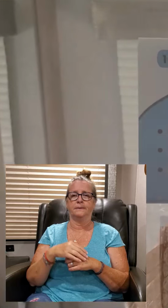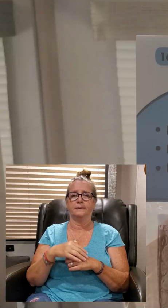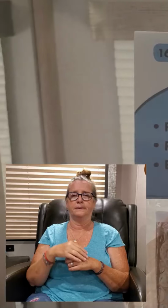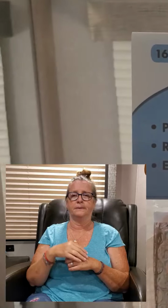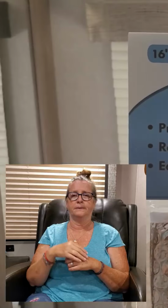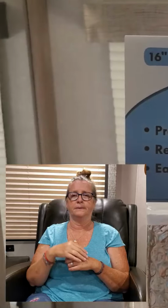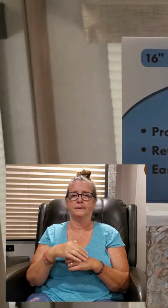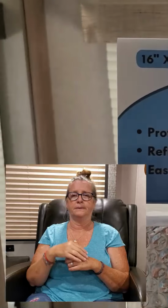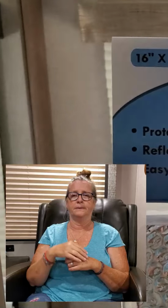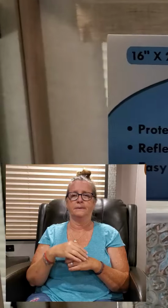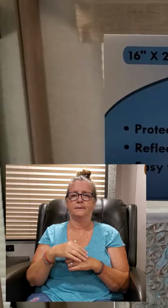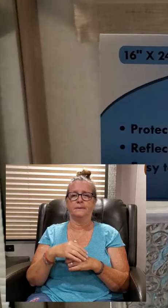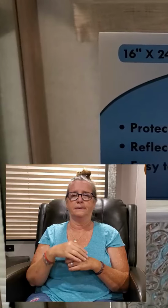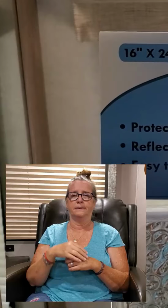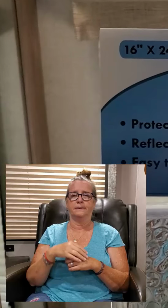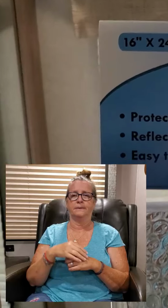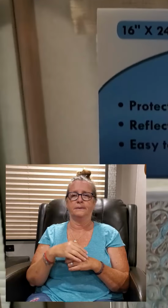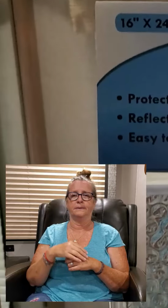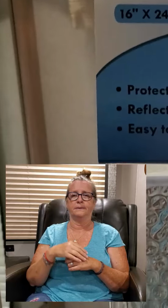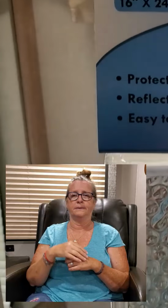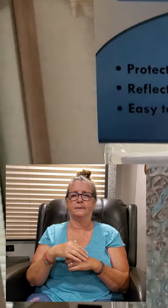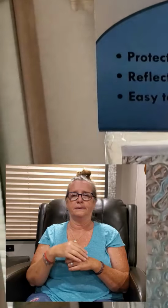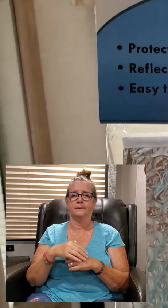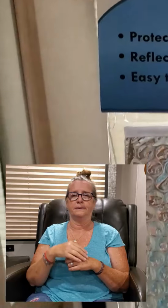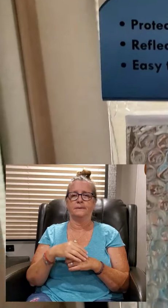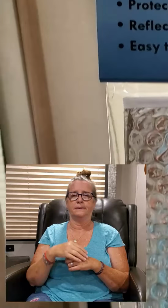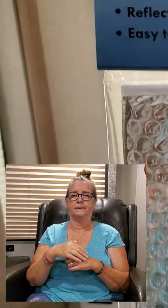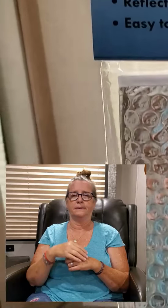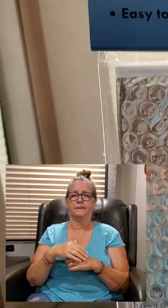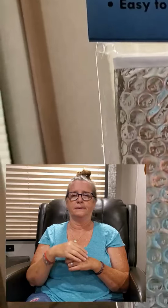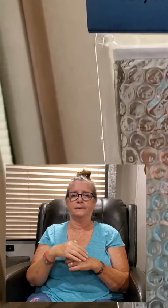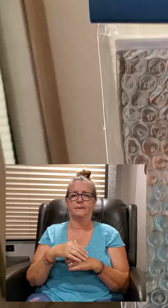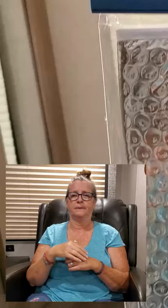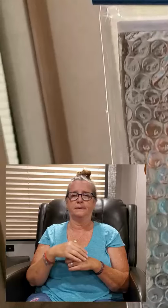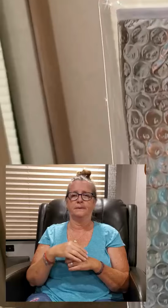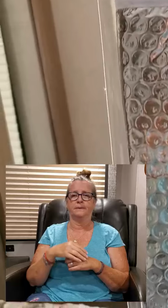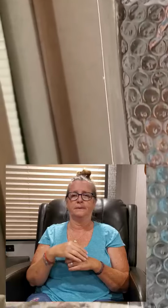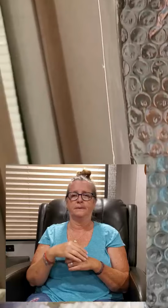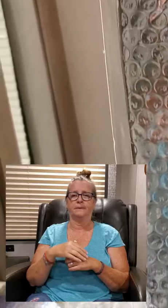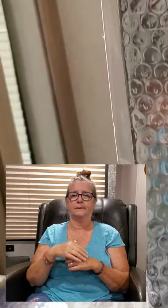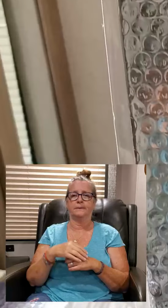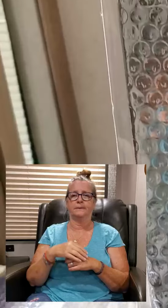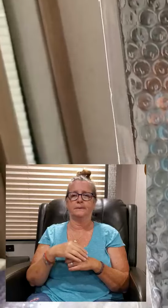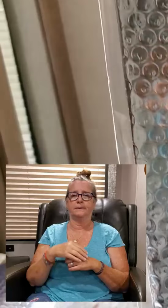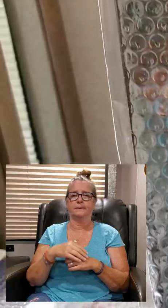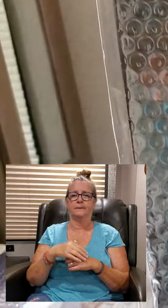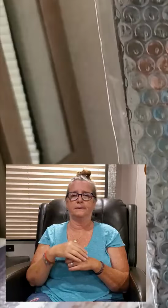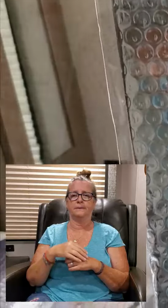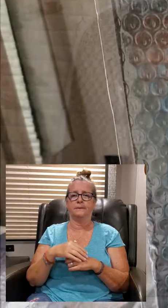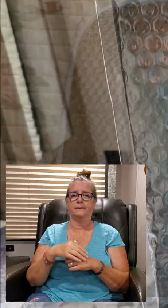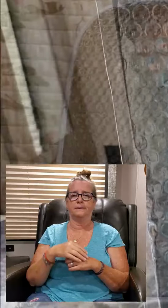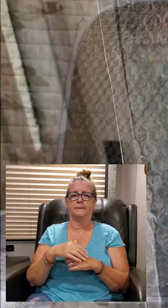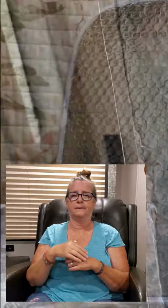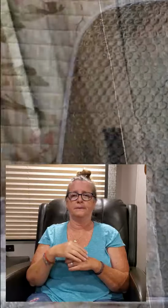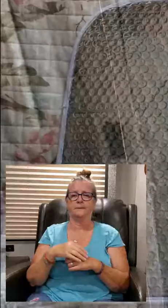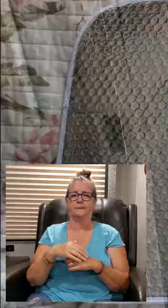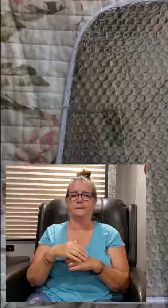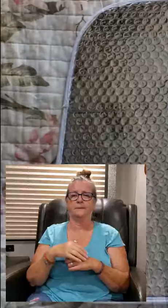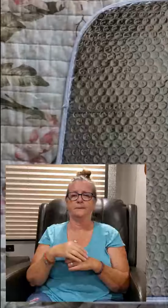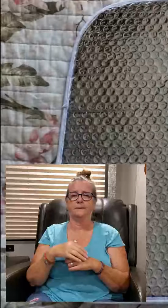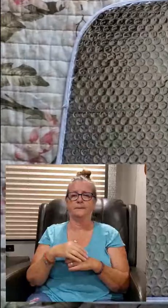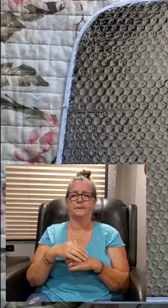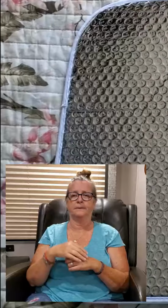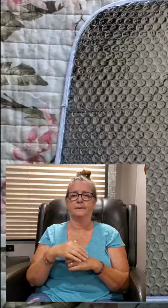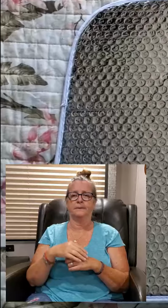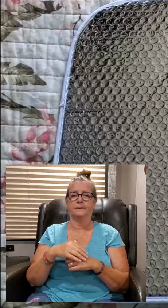Okay, we're using a pre-made piece for our two doors. It's going to save some time.